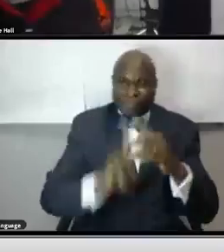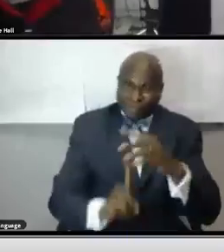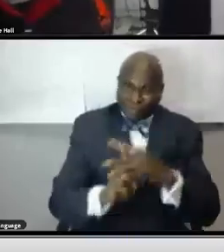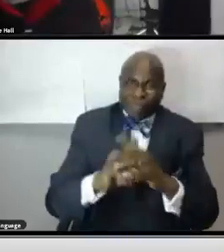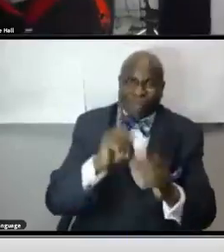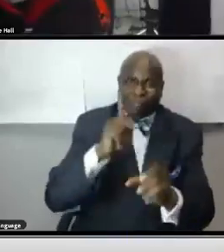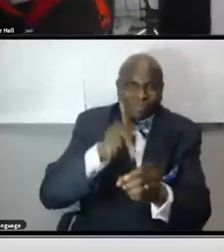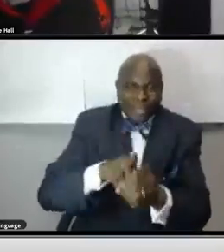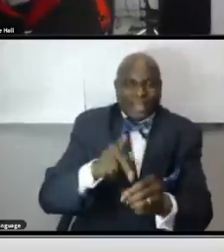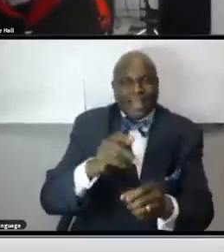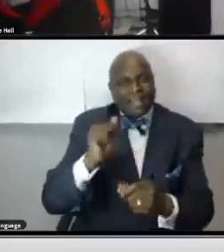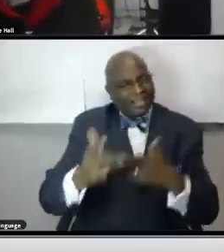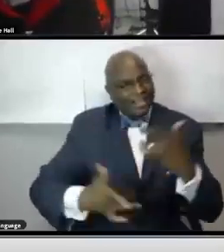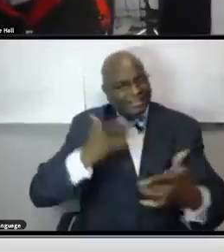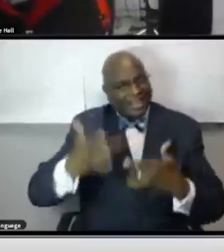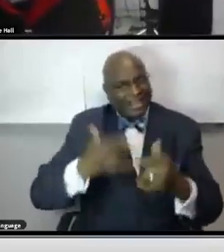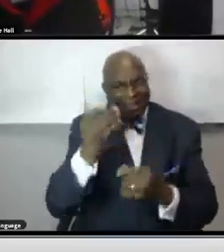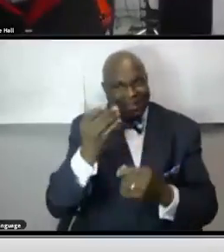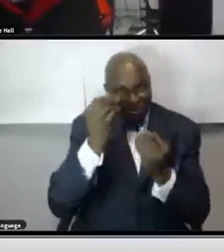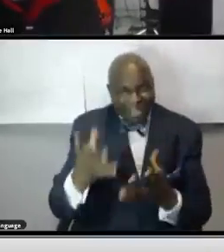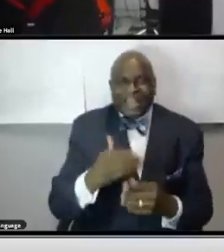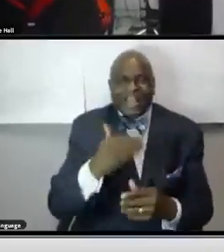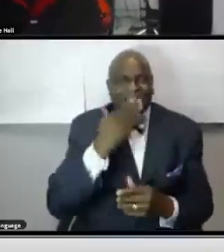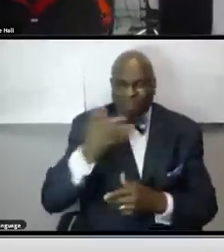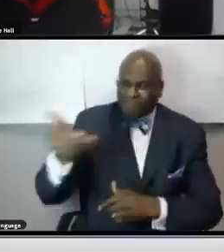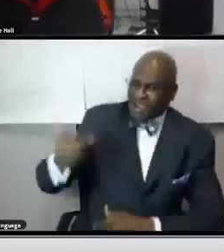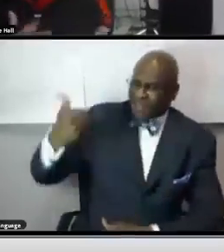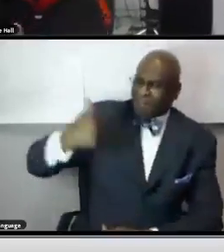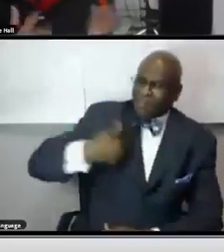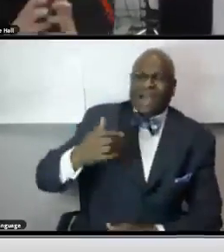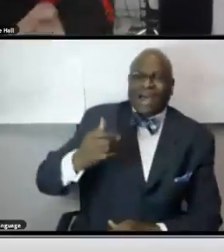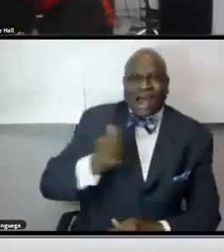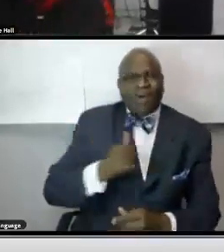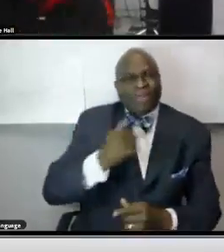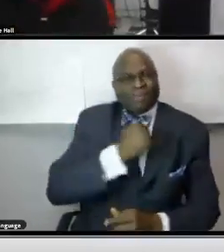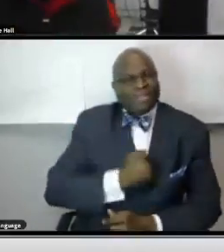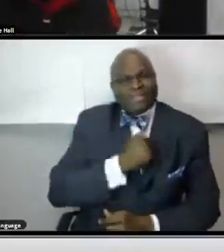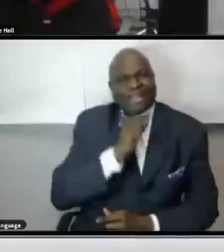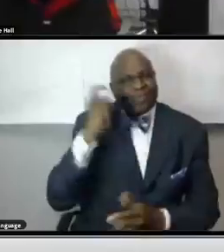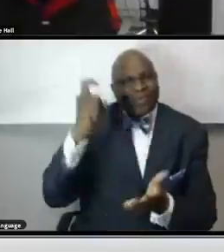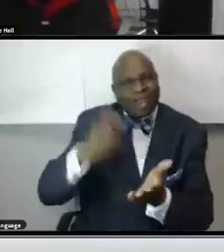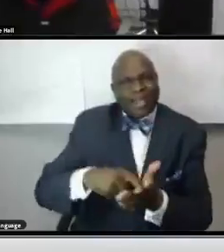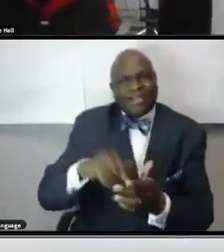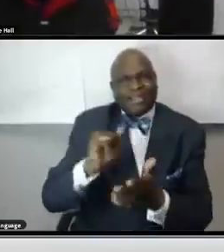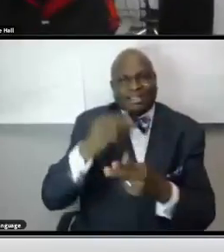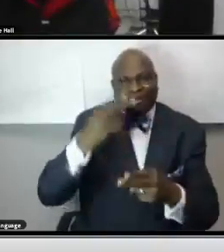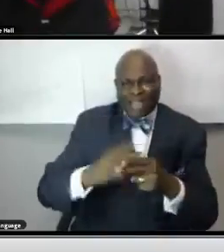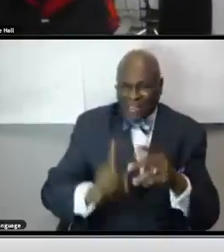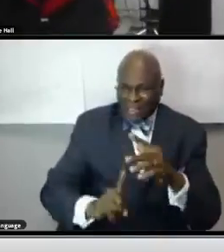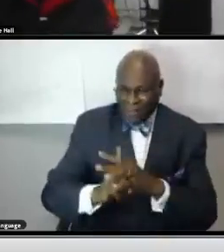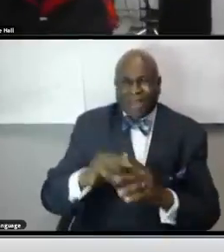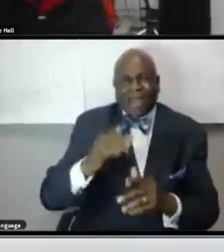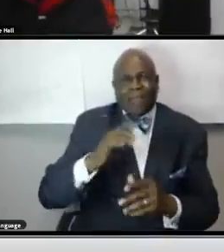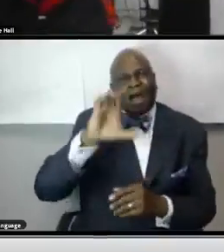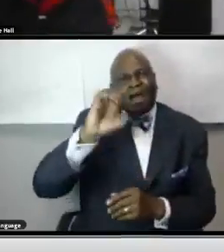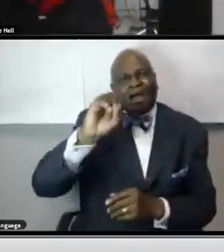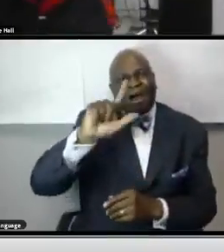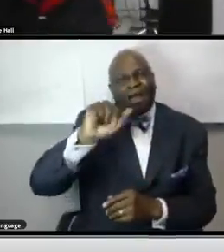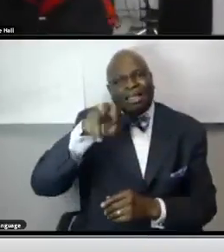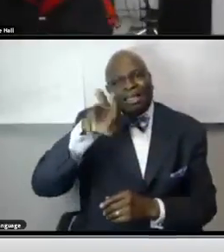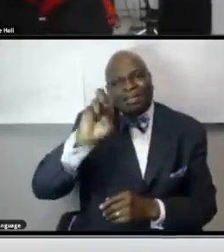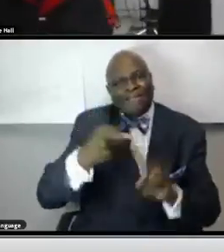and this is exciting stuff. Thank you for inviting me. And I would be remiss to not recognize, his name came up, but my colleague,